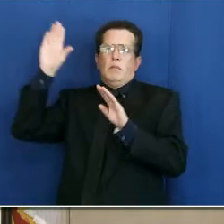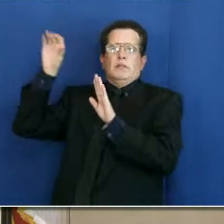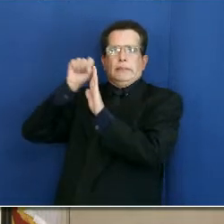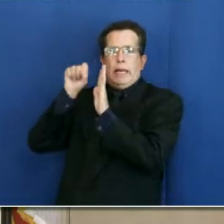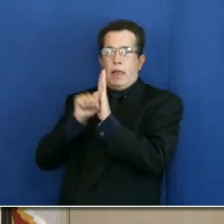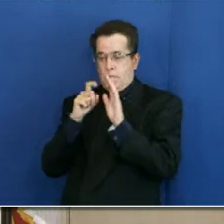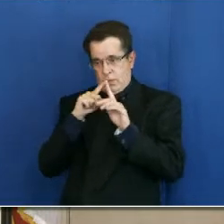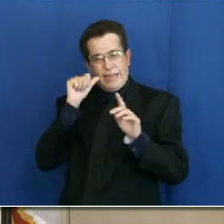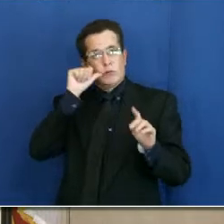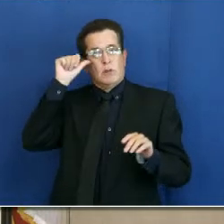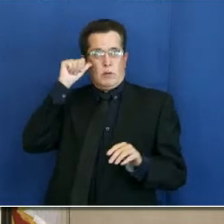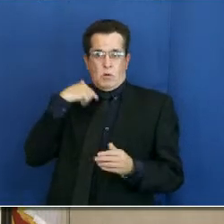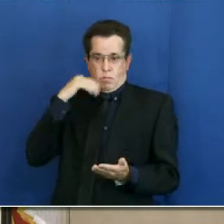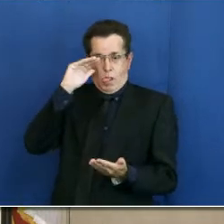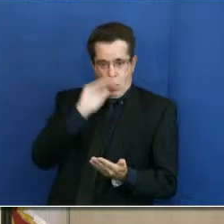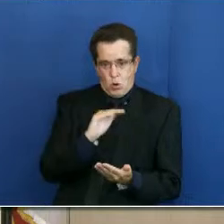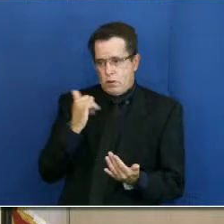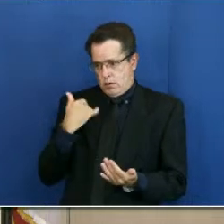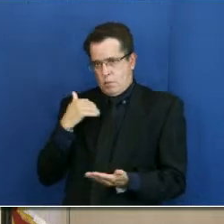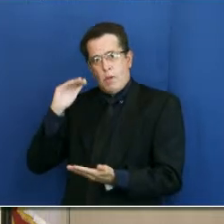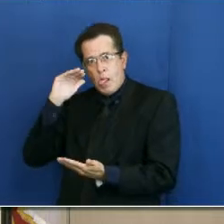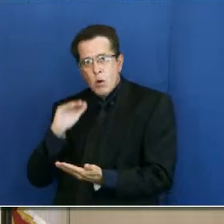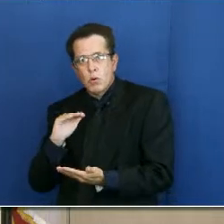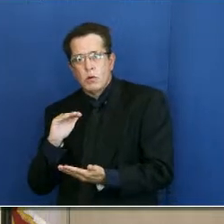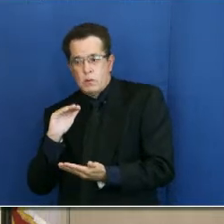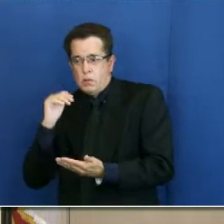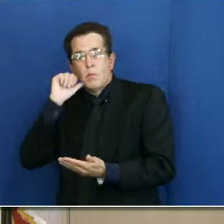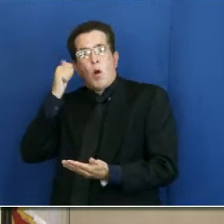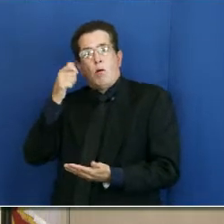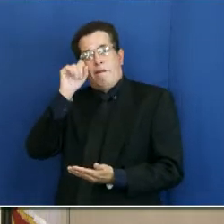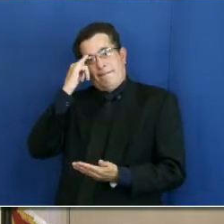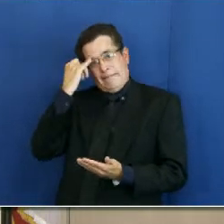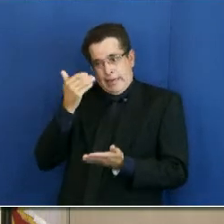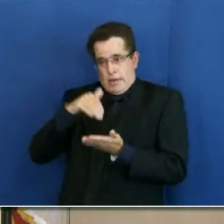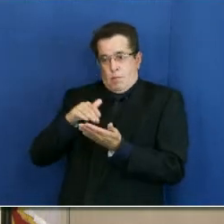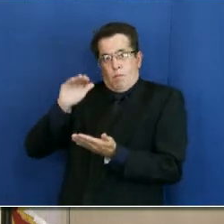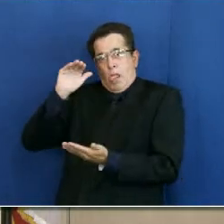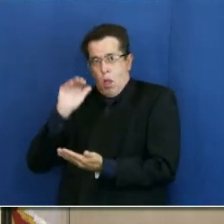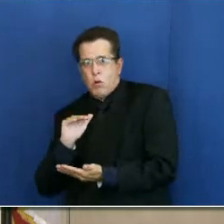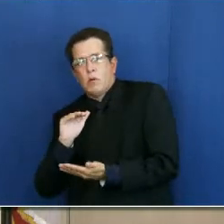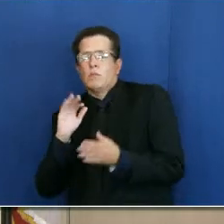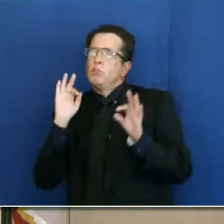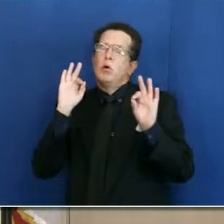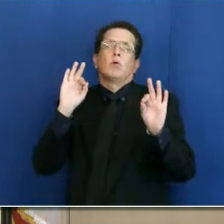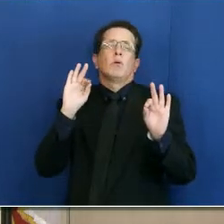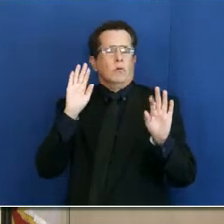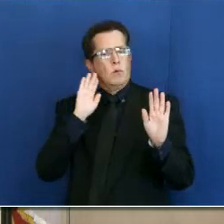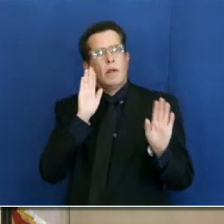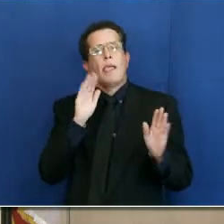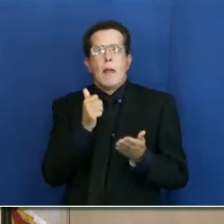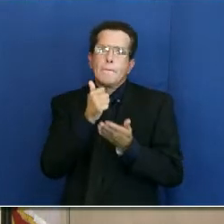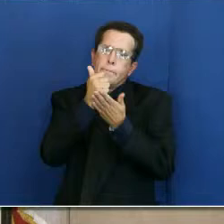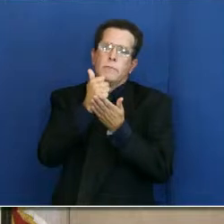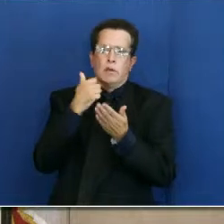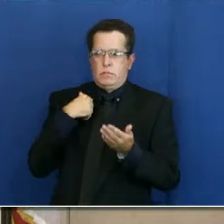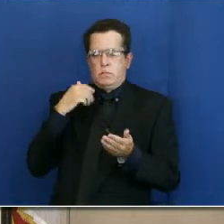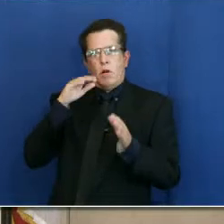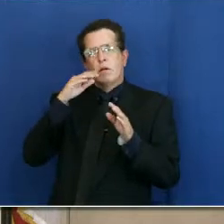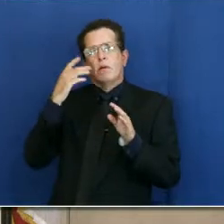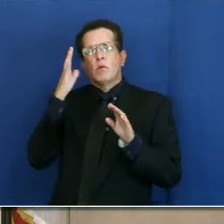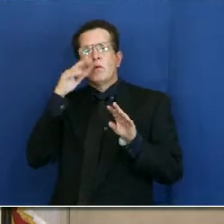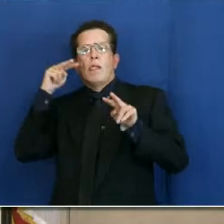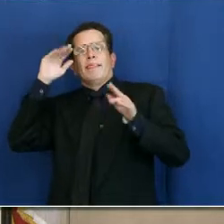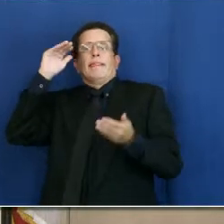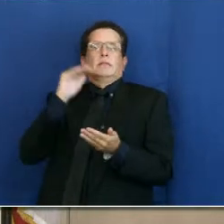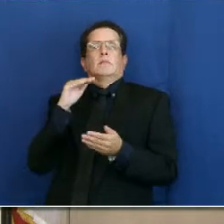yesterday we were below the state guidance. Today we're below the state guidance. Tomorrow, if we're below the state guidance, then that will remove us from the state monitoring